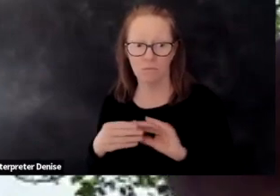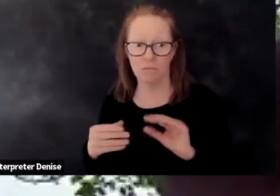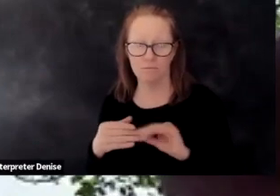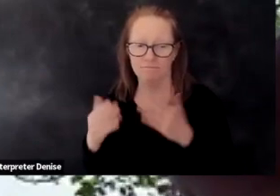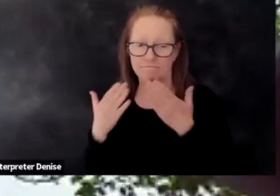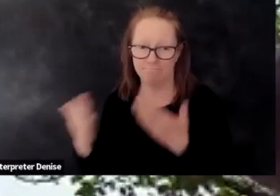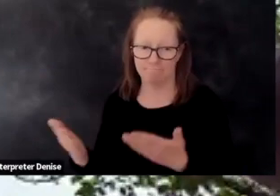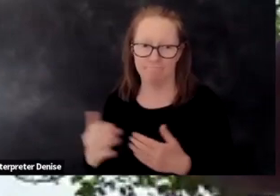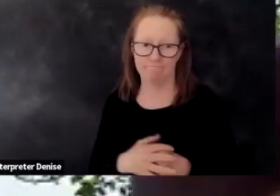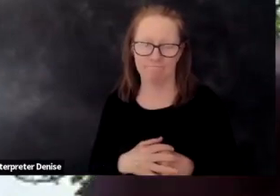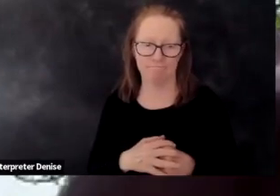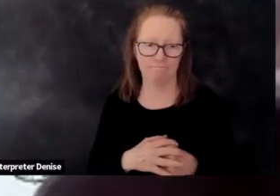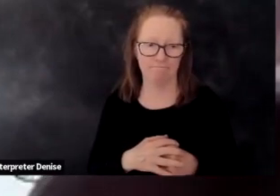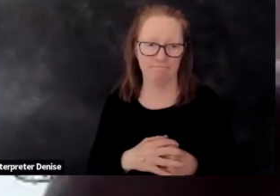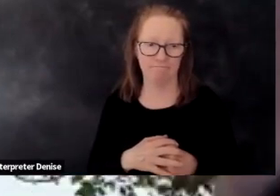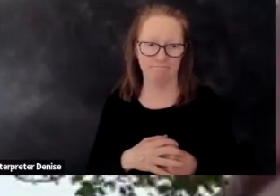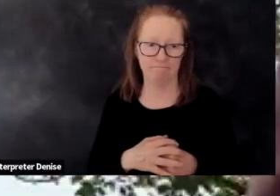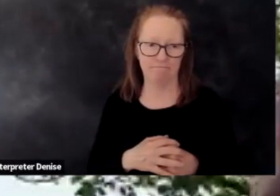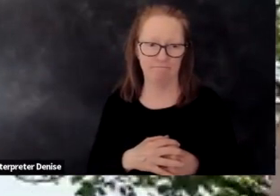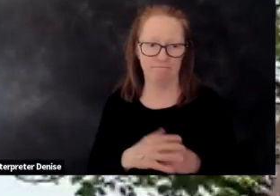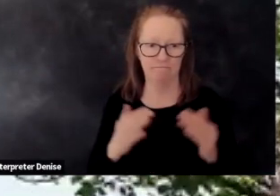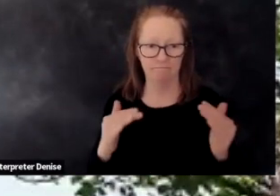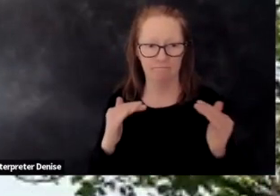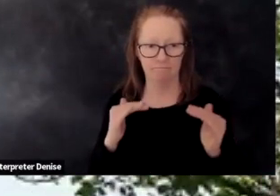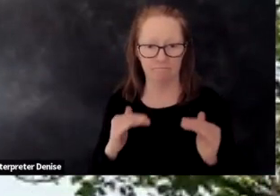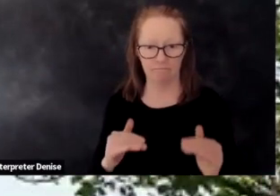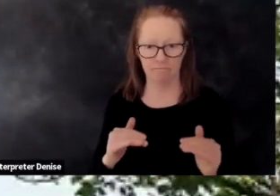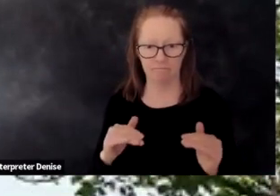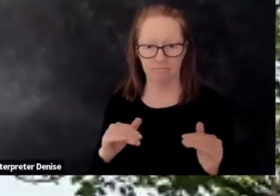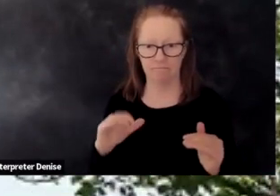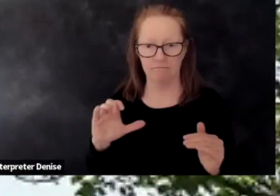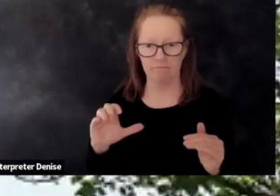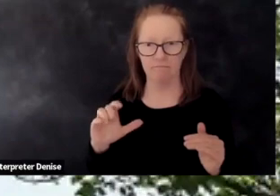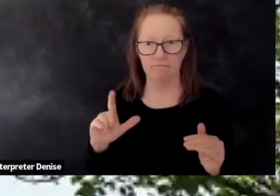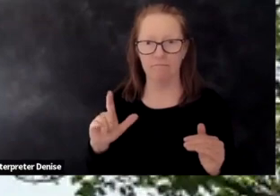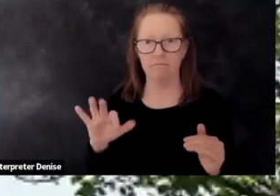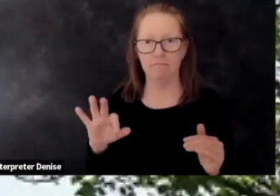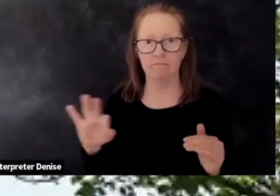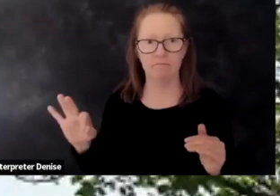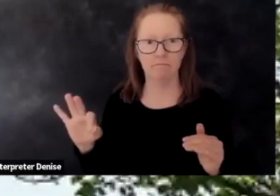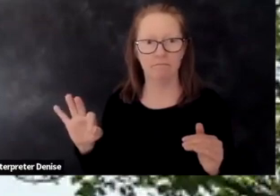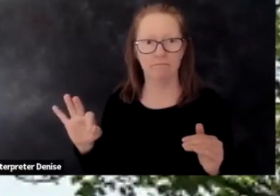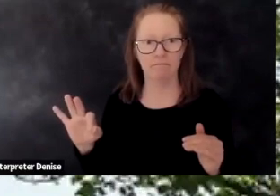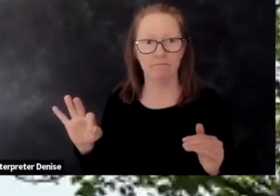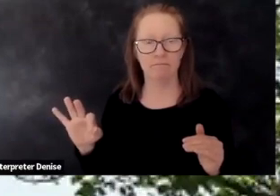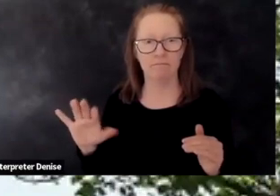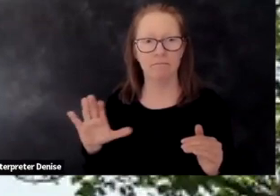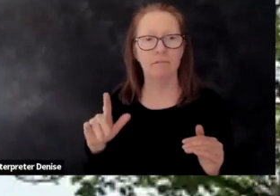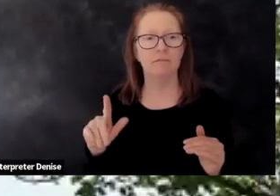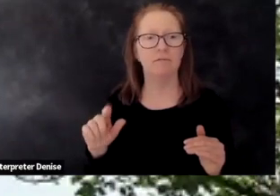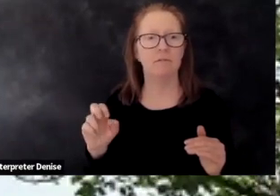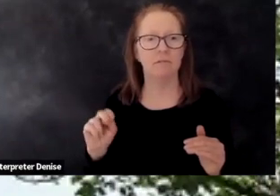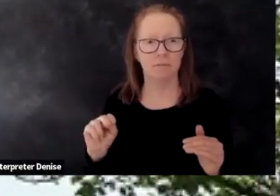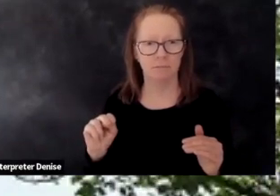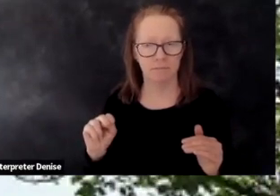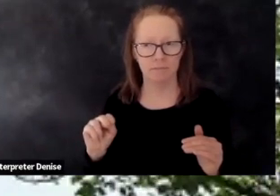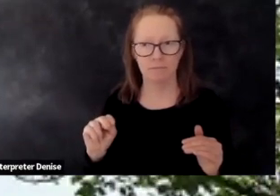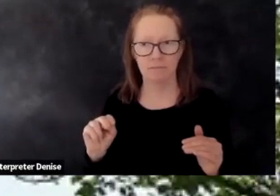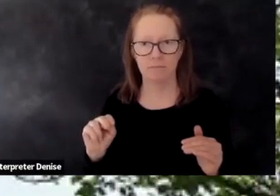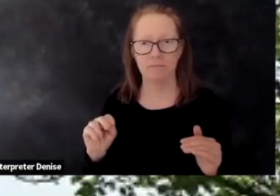I think we can go to Clifton now, and then we'll go to